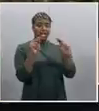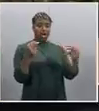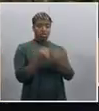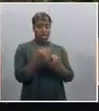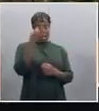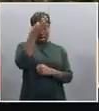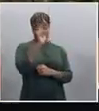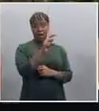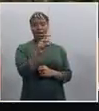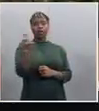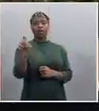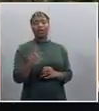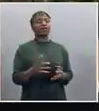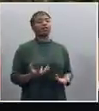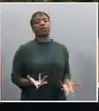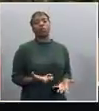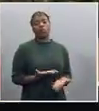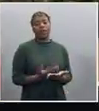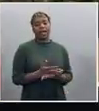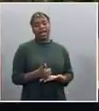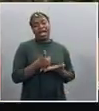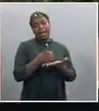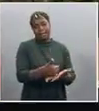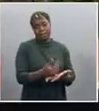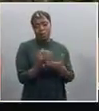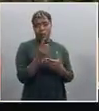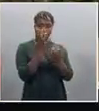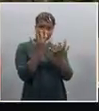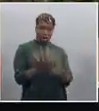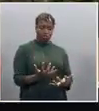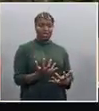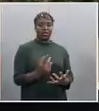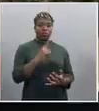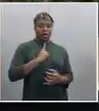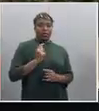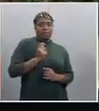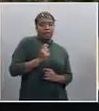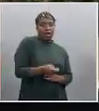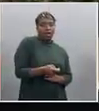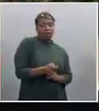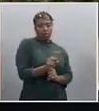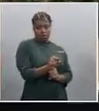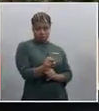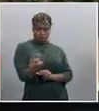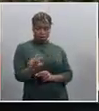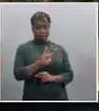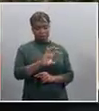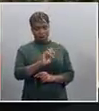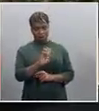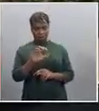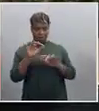to see to what extent we can accommodate or get the budget paid into the city's funds to accommodate people